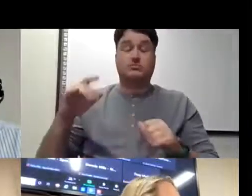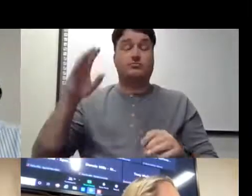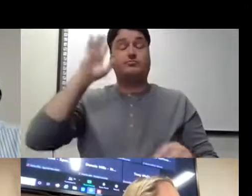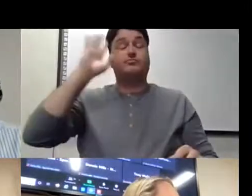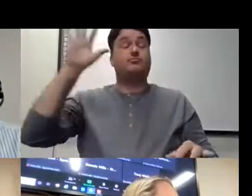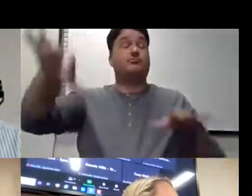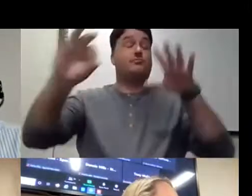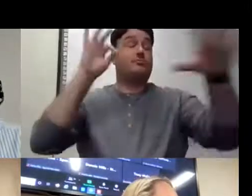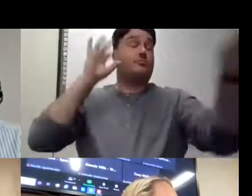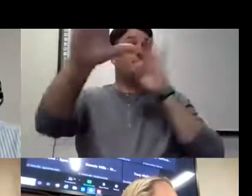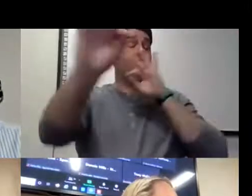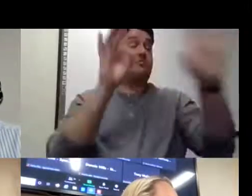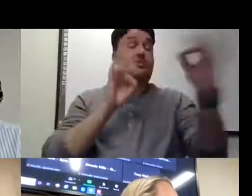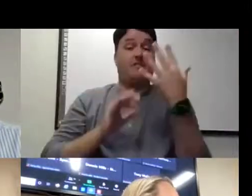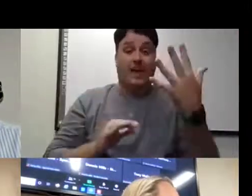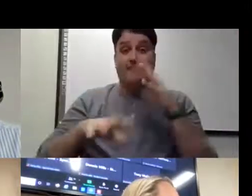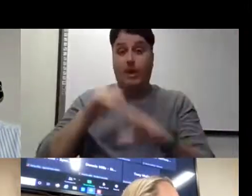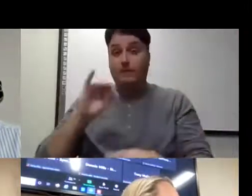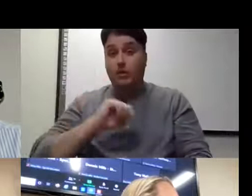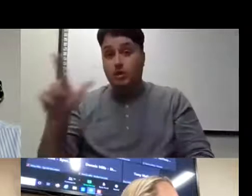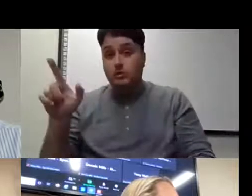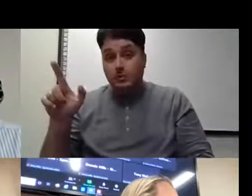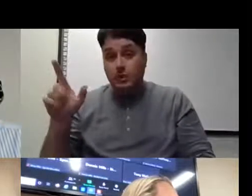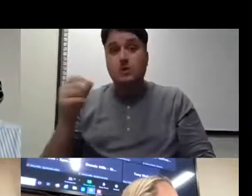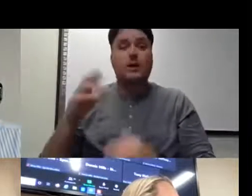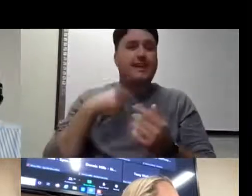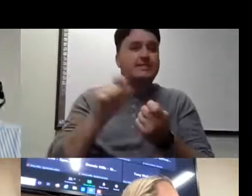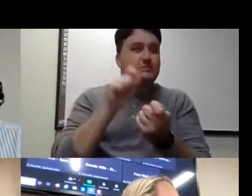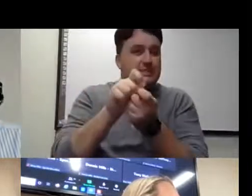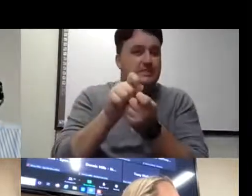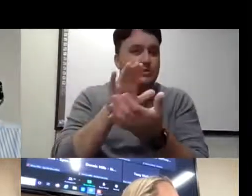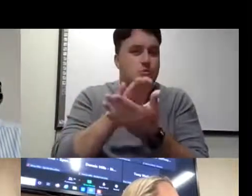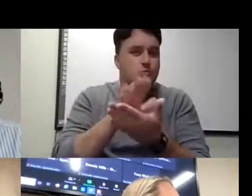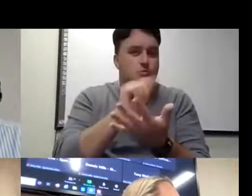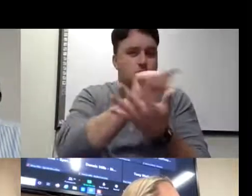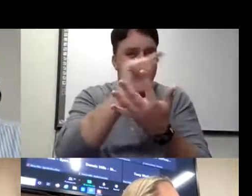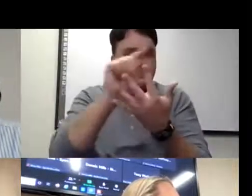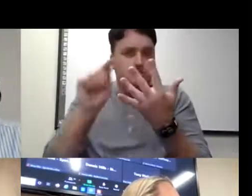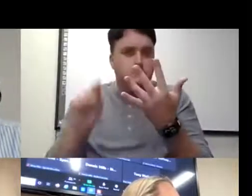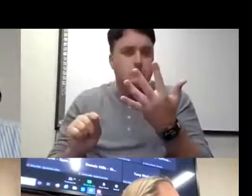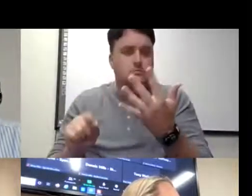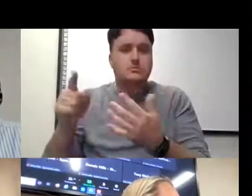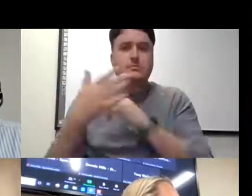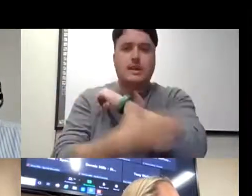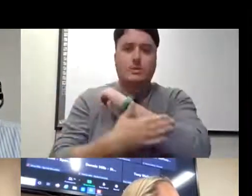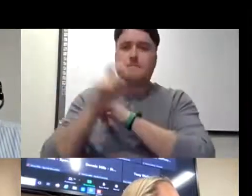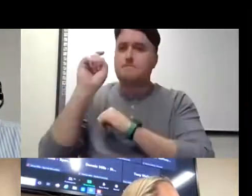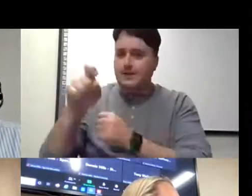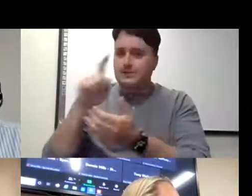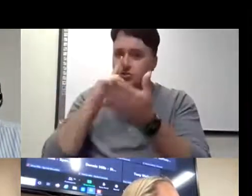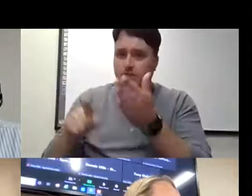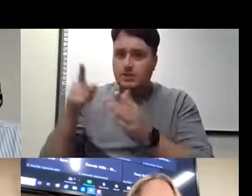5 schools out of our 21, or are there a specific schools that the county has to check in